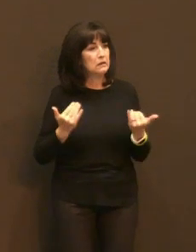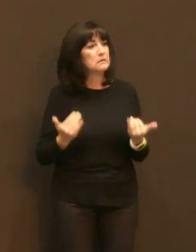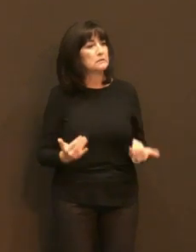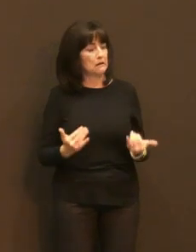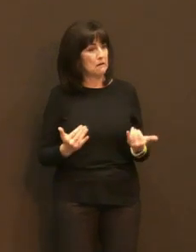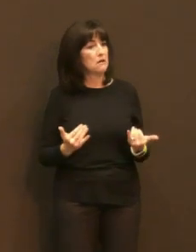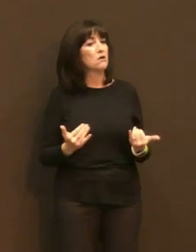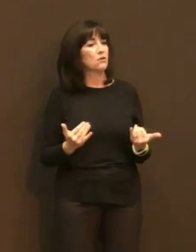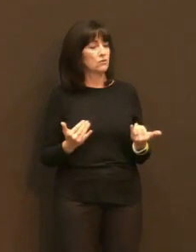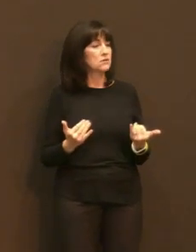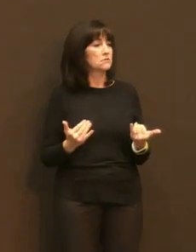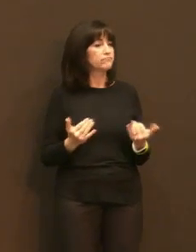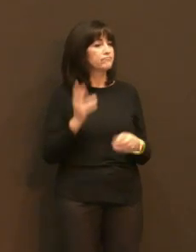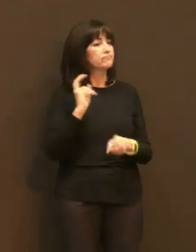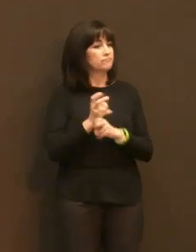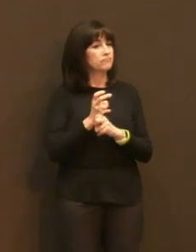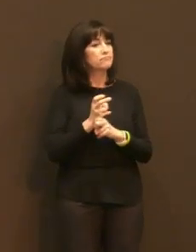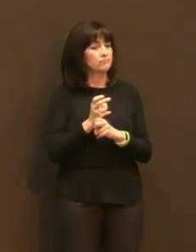of the